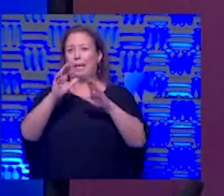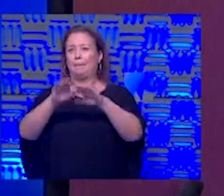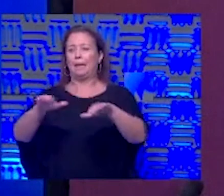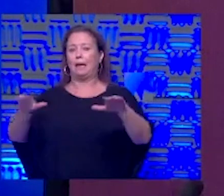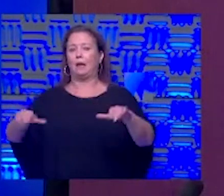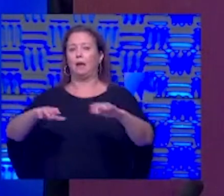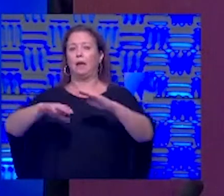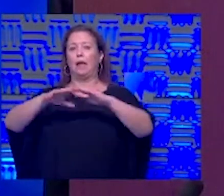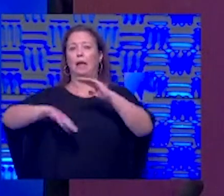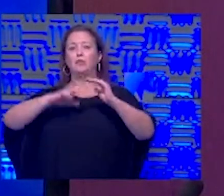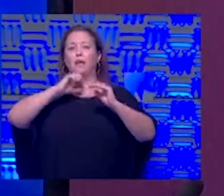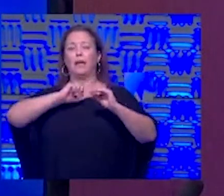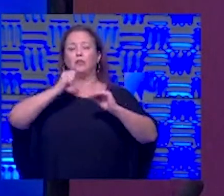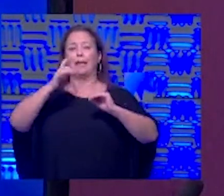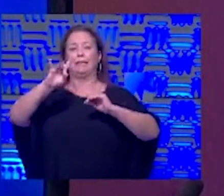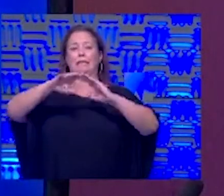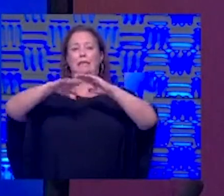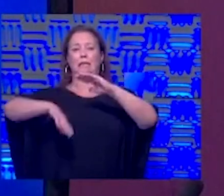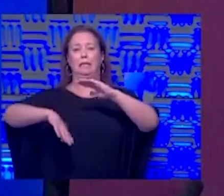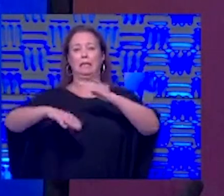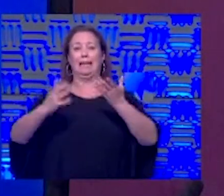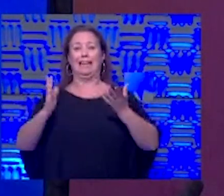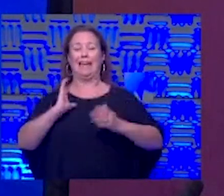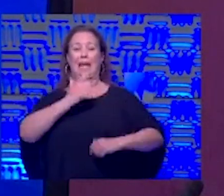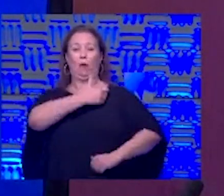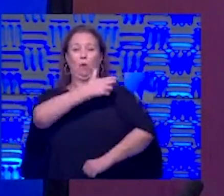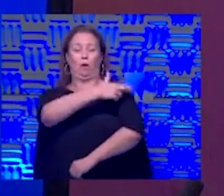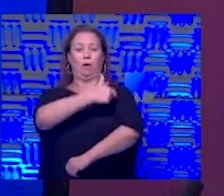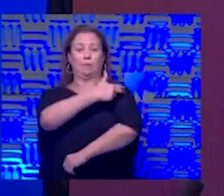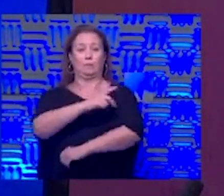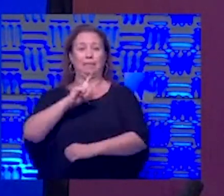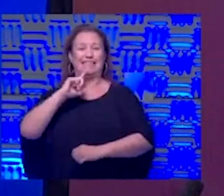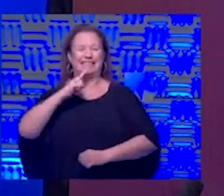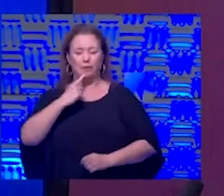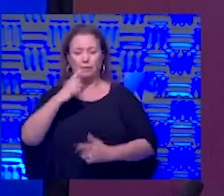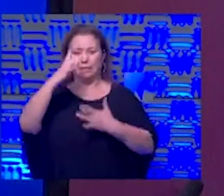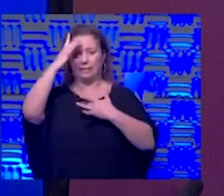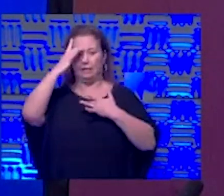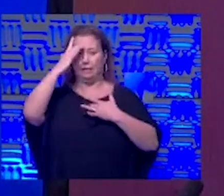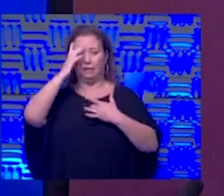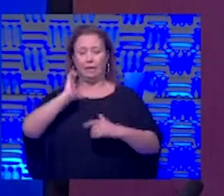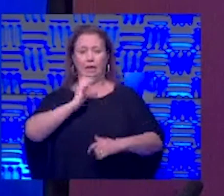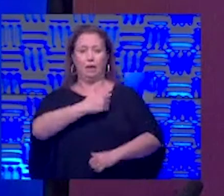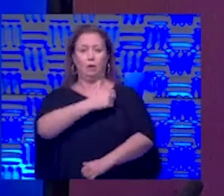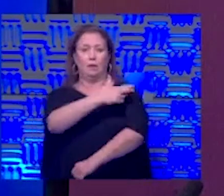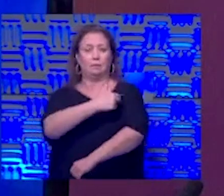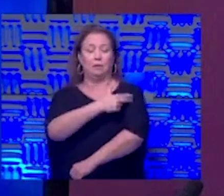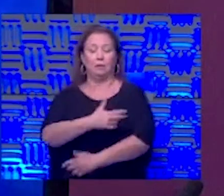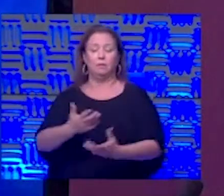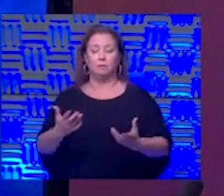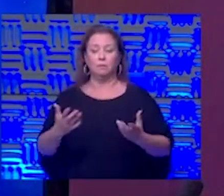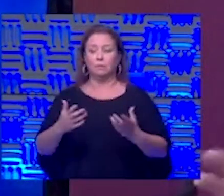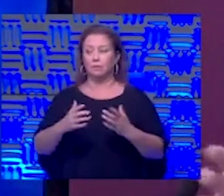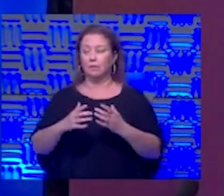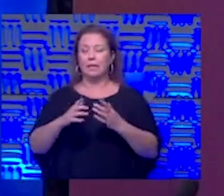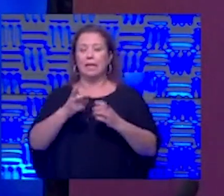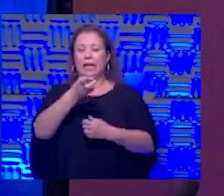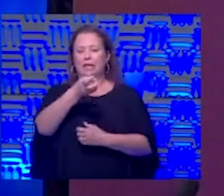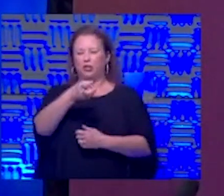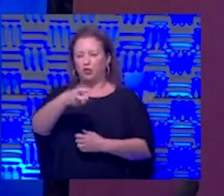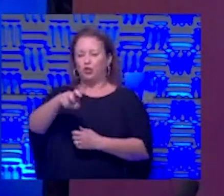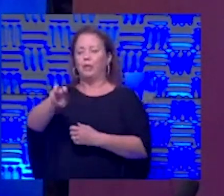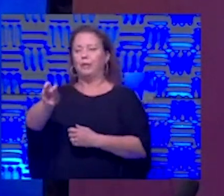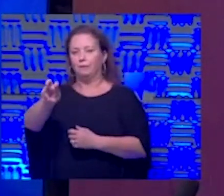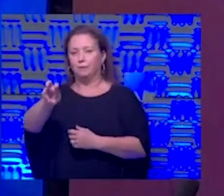range under 18 who have been in our hospital and seriously ill. So it shifts